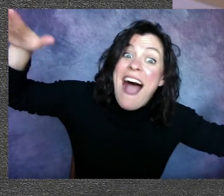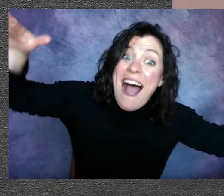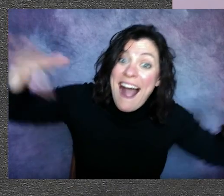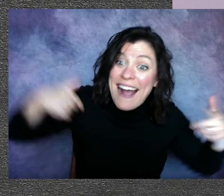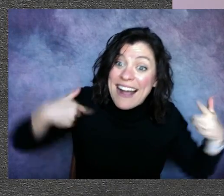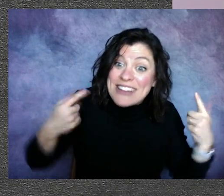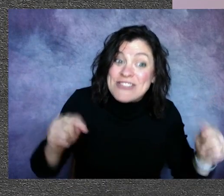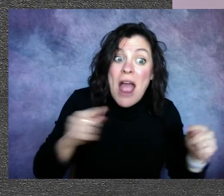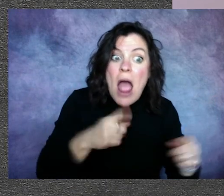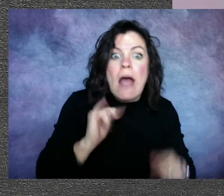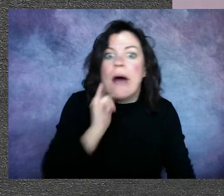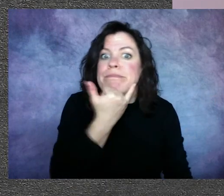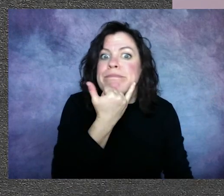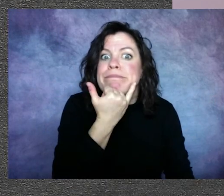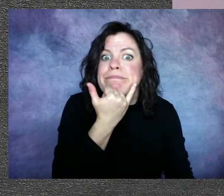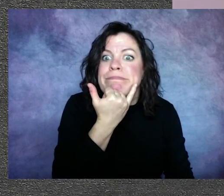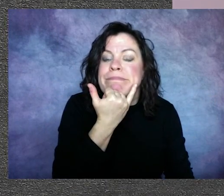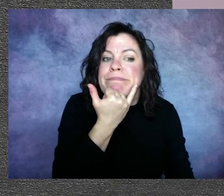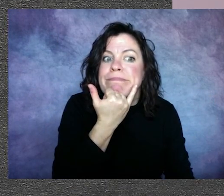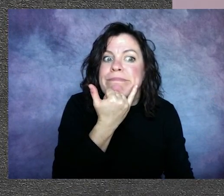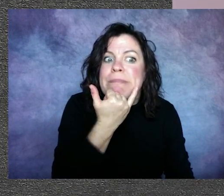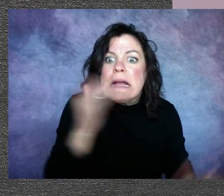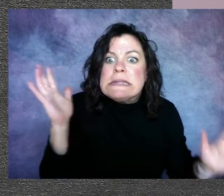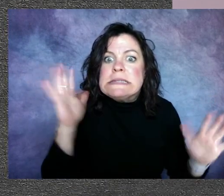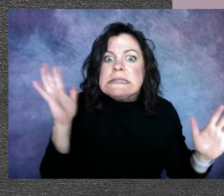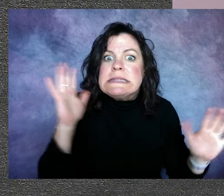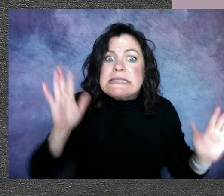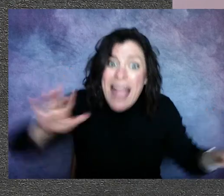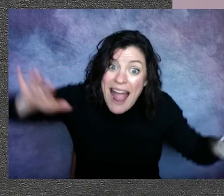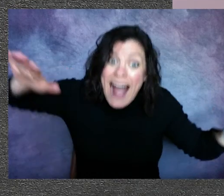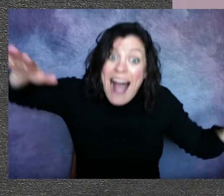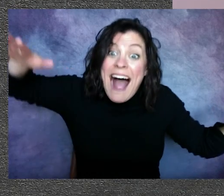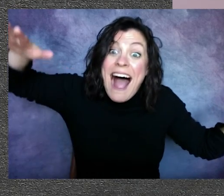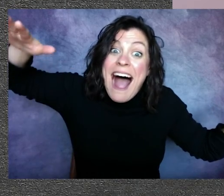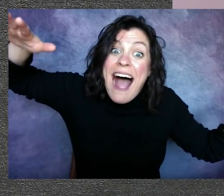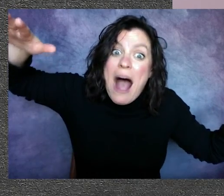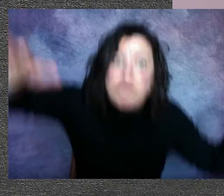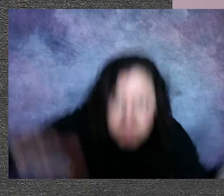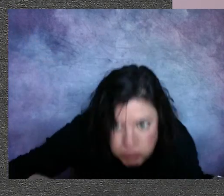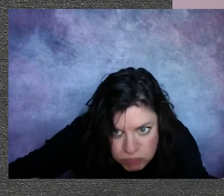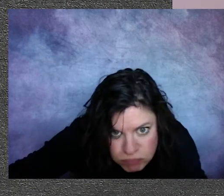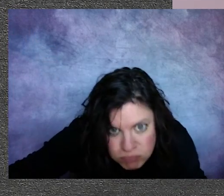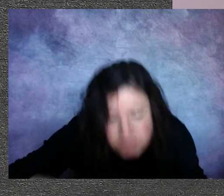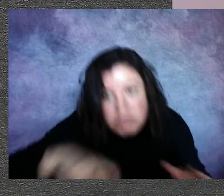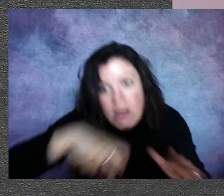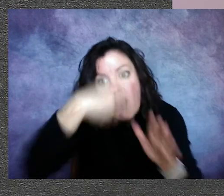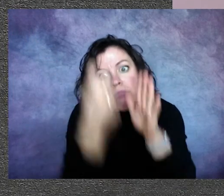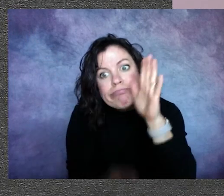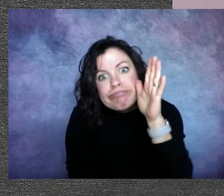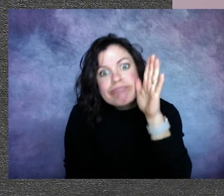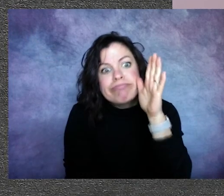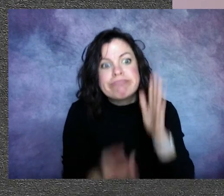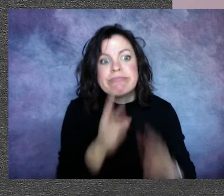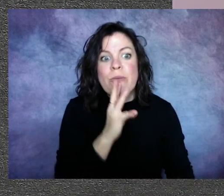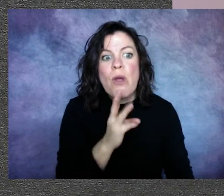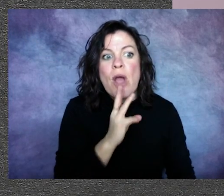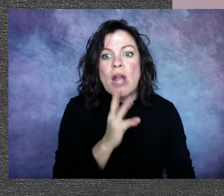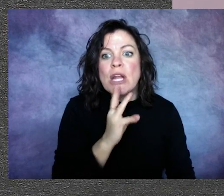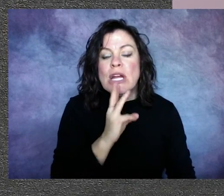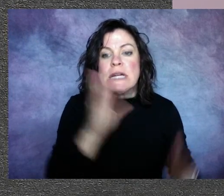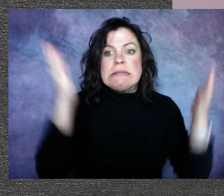but... oh, what happened? First this, then this.